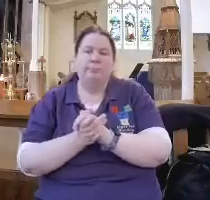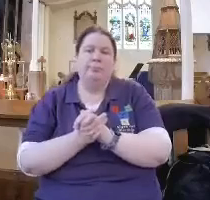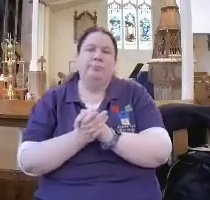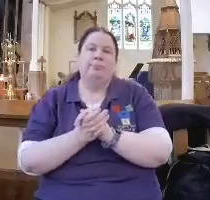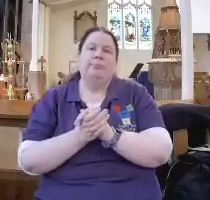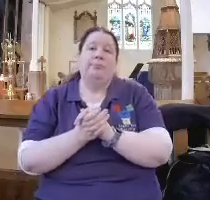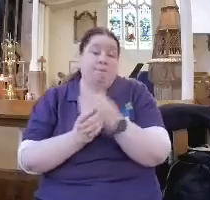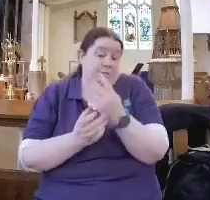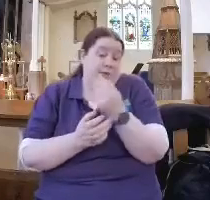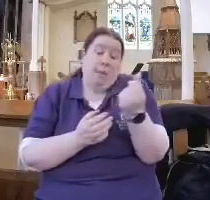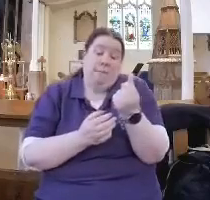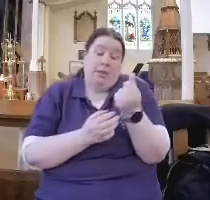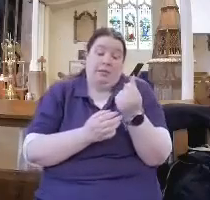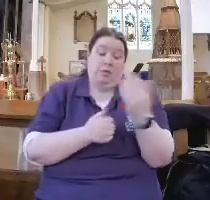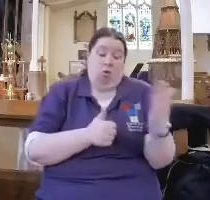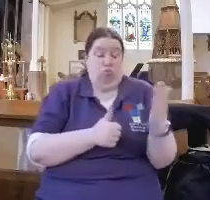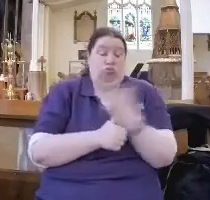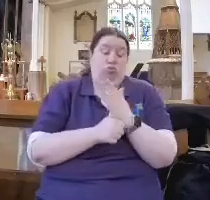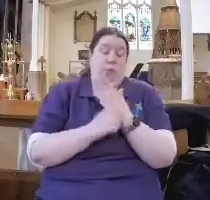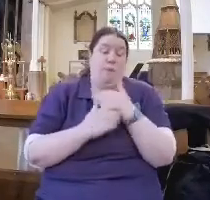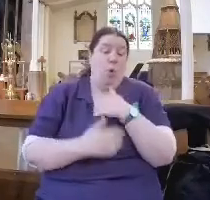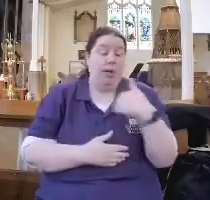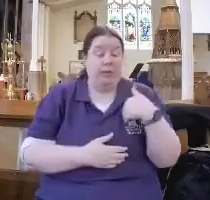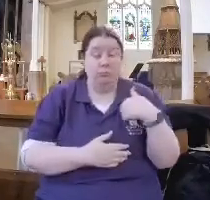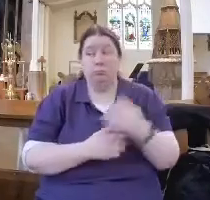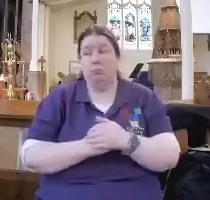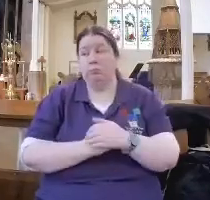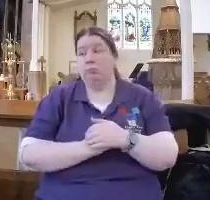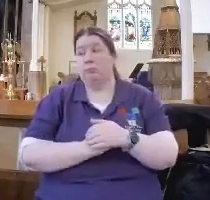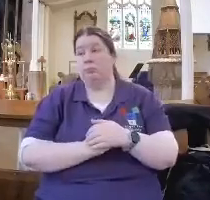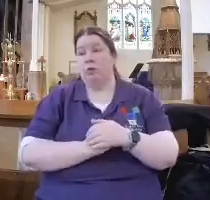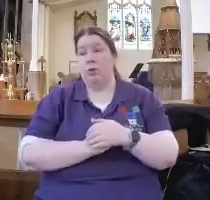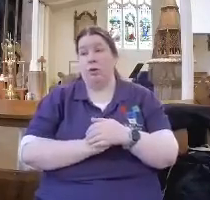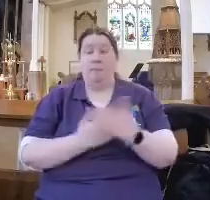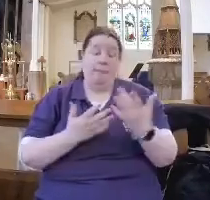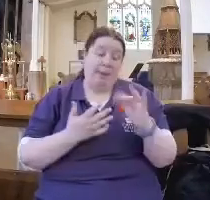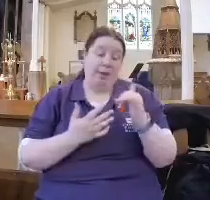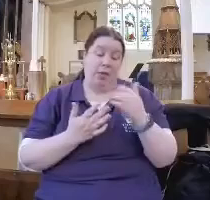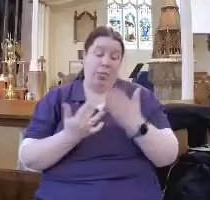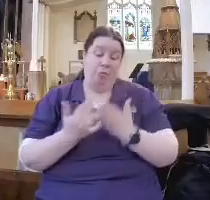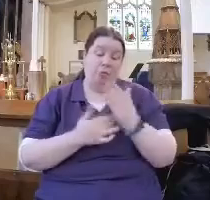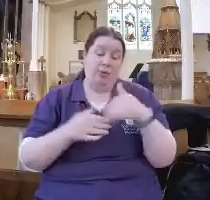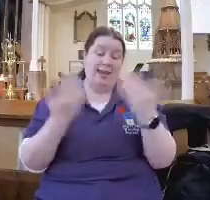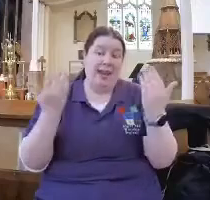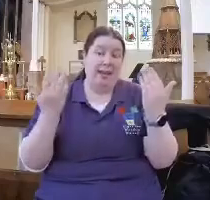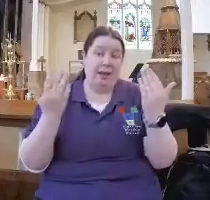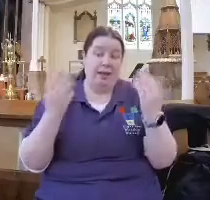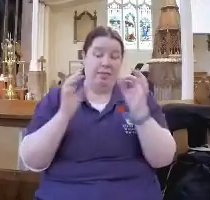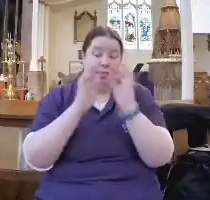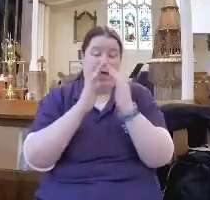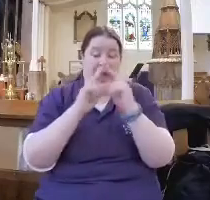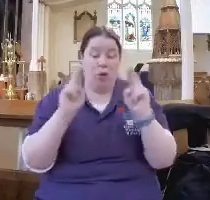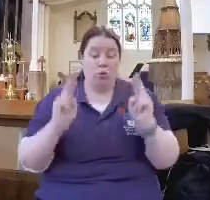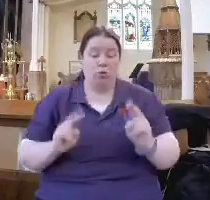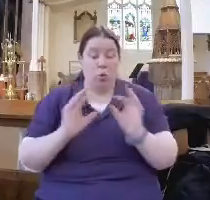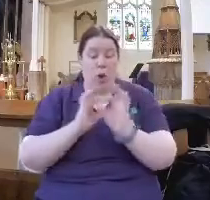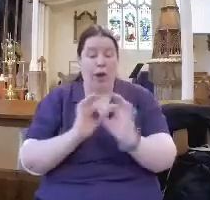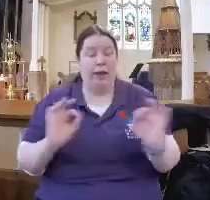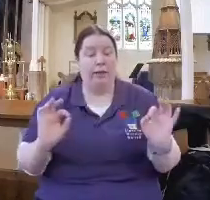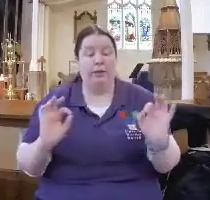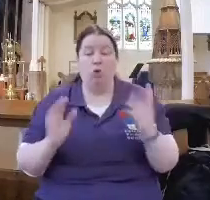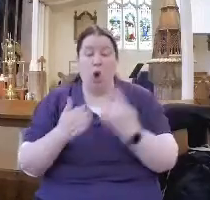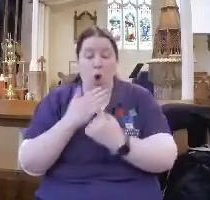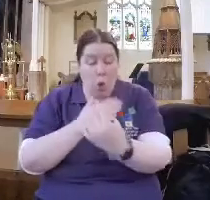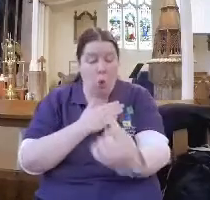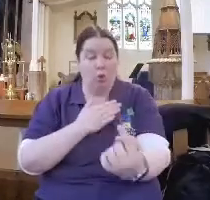Maybe for some it's first thing in the morning. Maybe it's when everyone's disappeared during the day and the house is quiet. Maybe it's sitting on a bus going